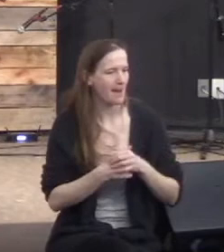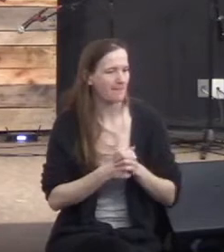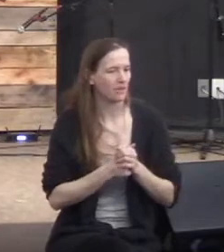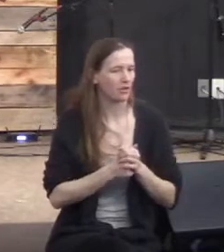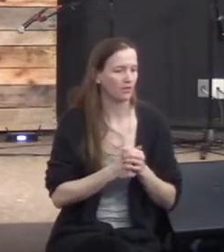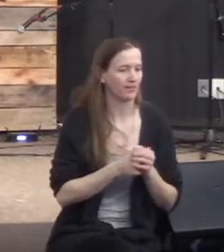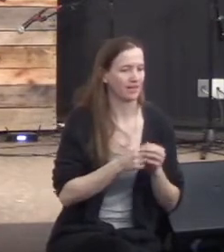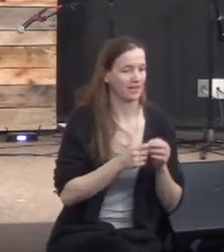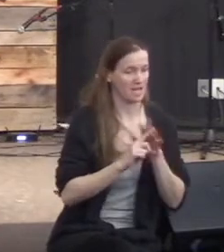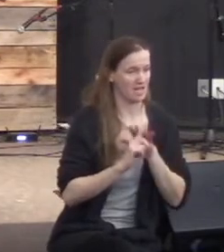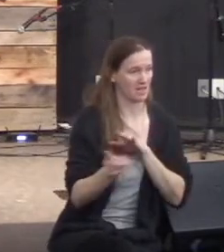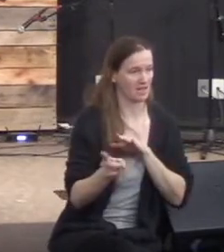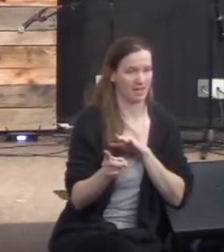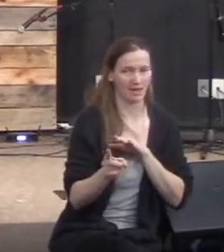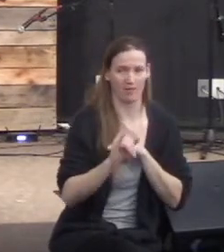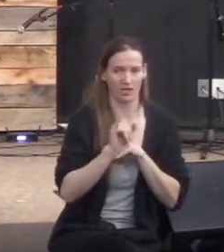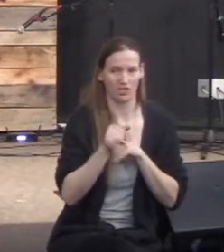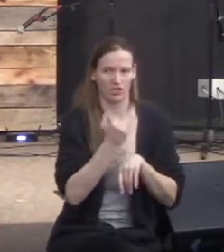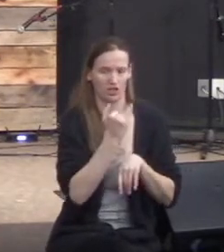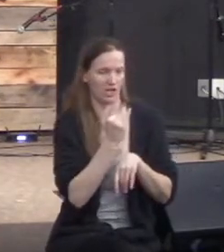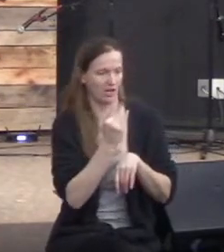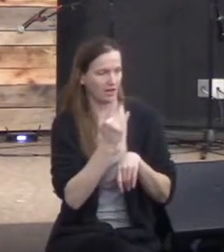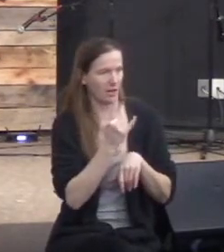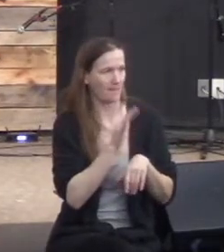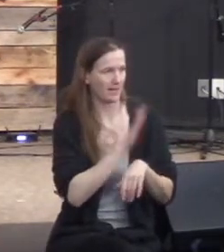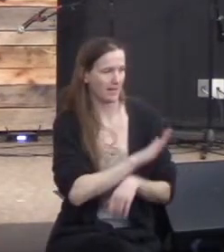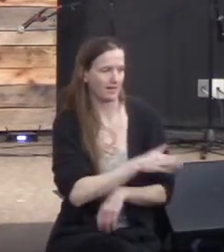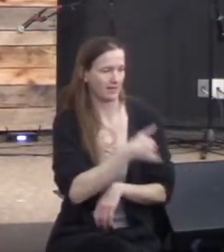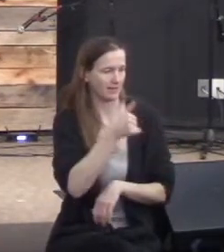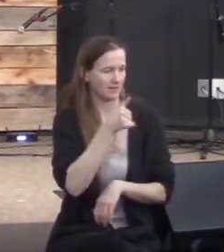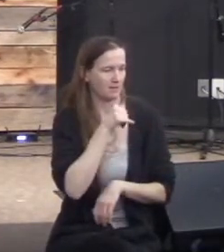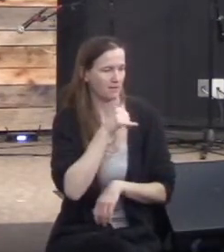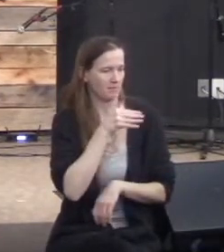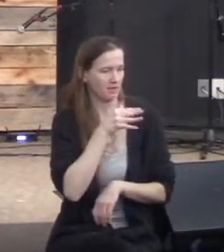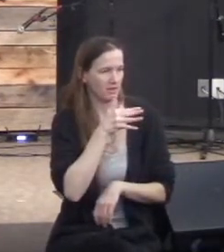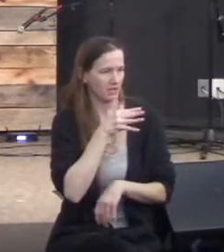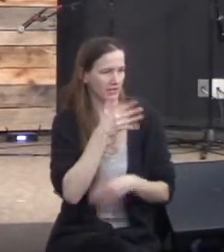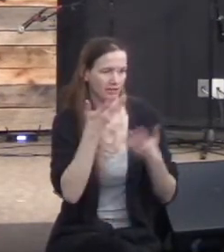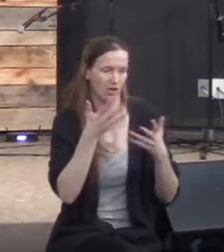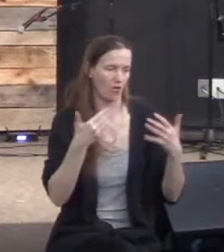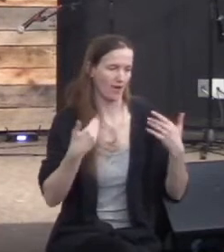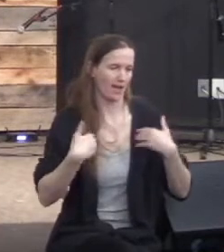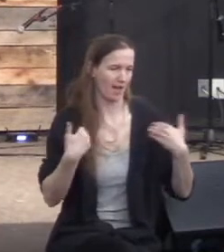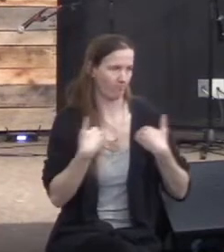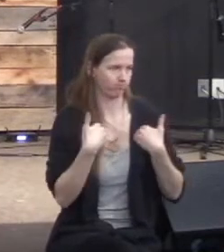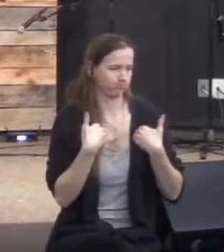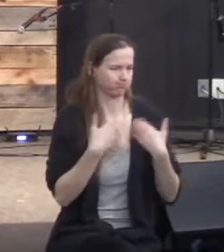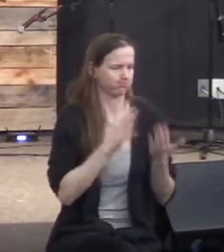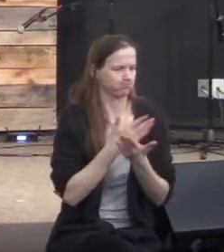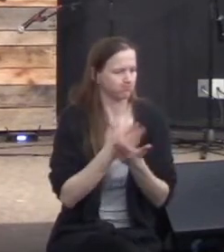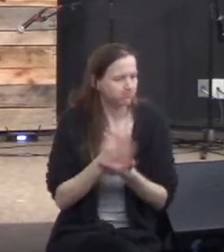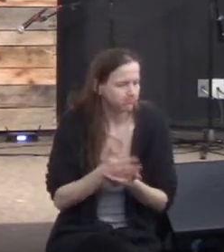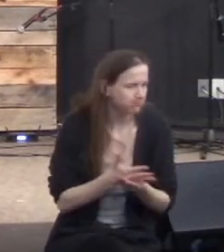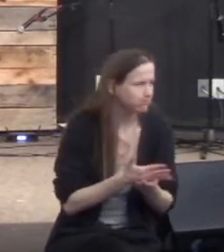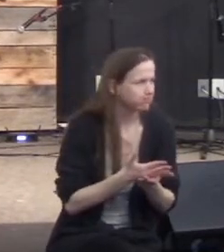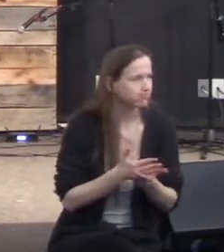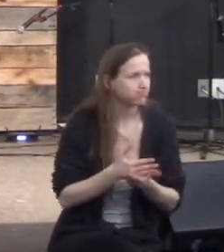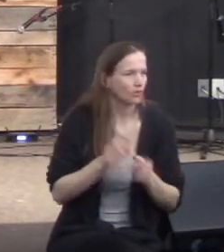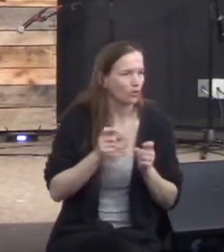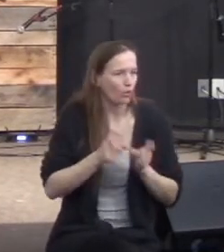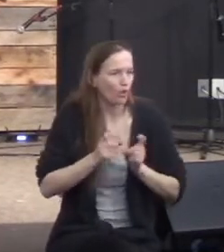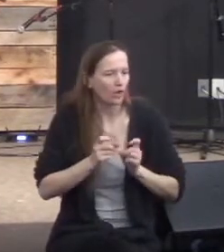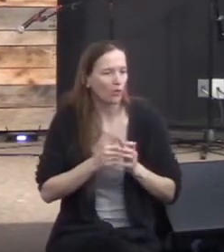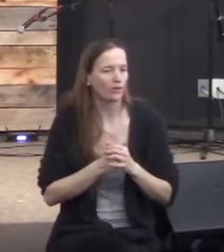like he went out and he's Esau and he goes in. And of course, the Lord your God gave me success. You ever done that